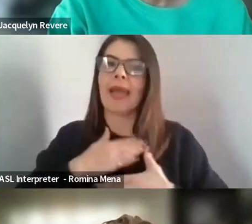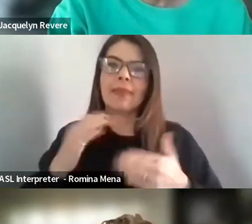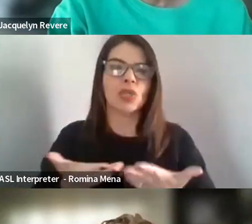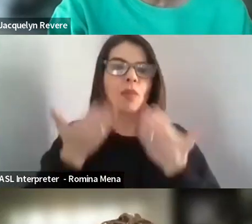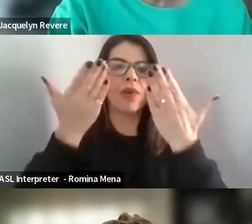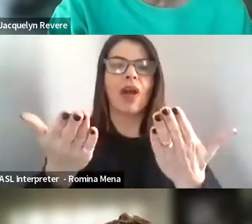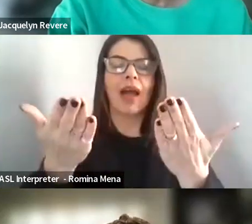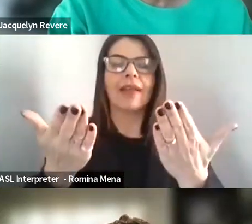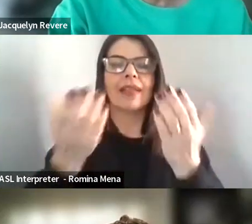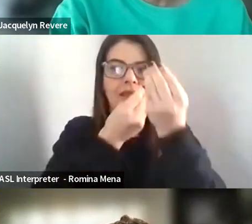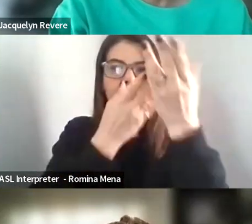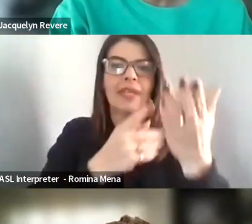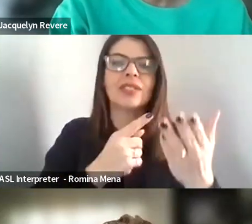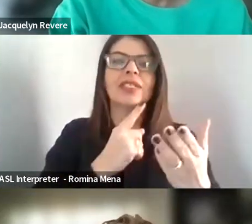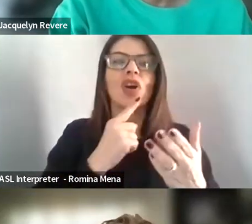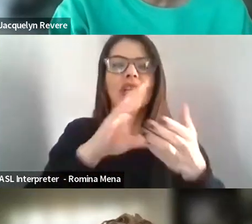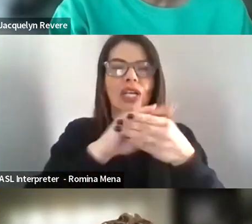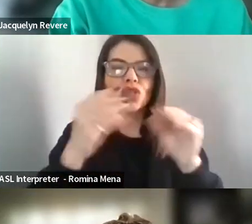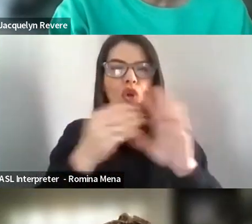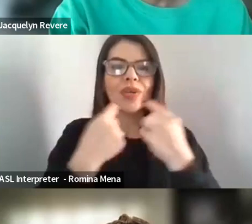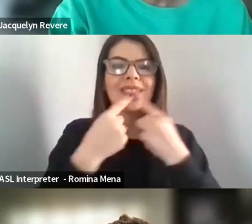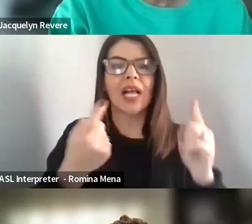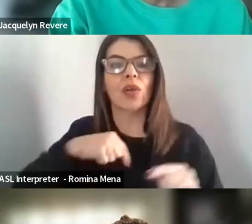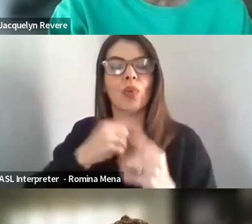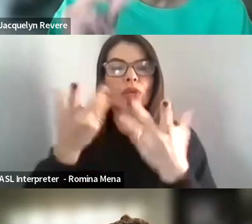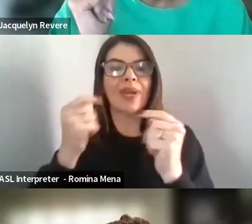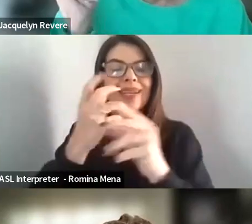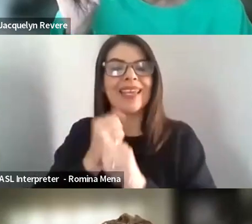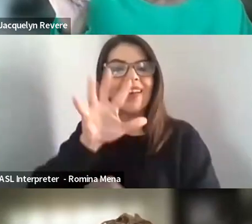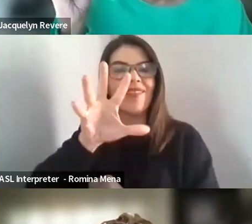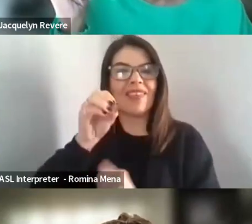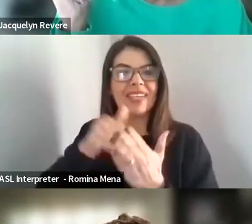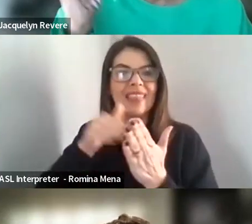called the Storytelling with Care Grant. We want to give $50,000